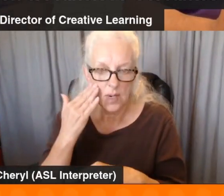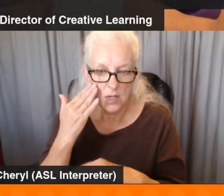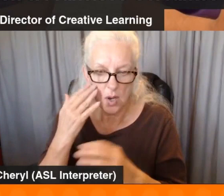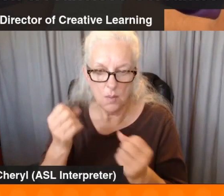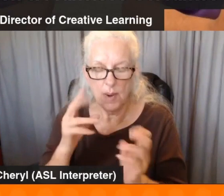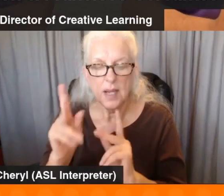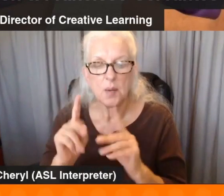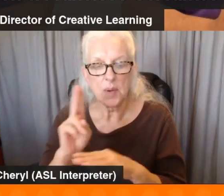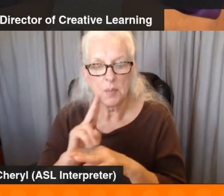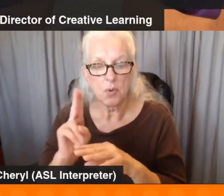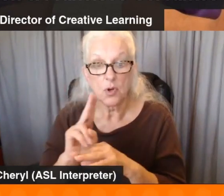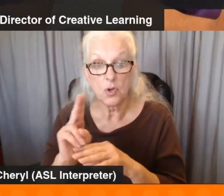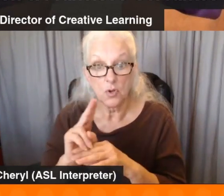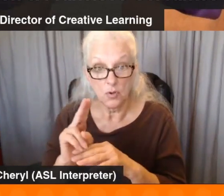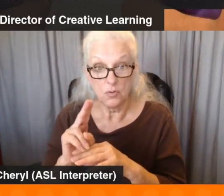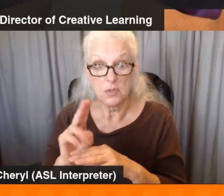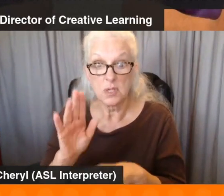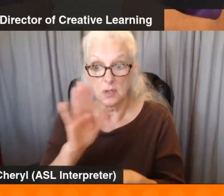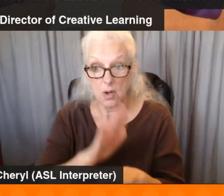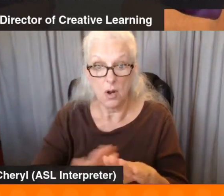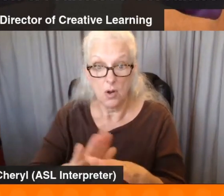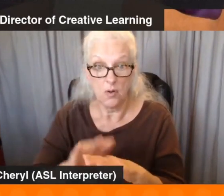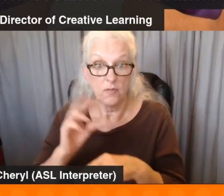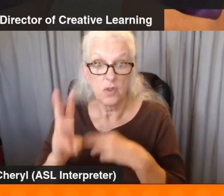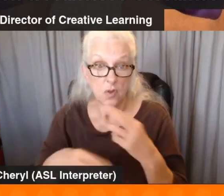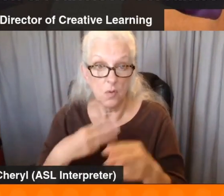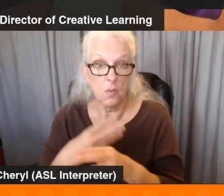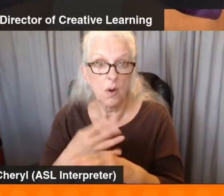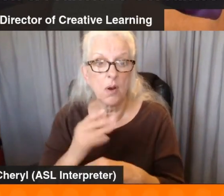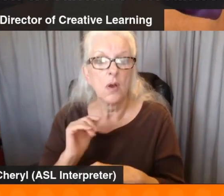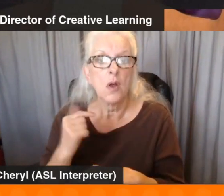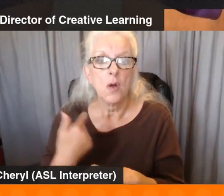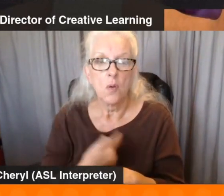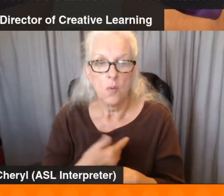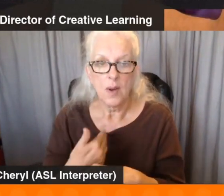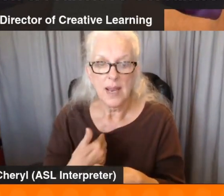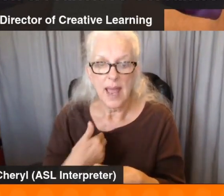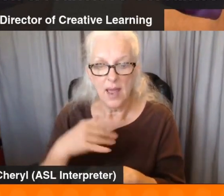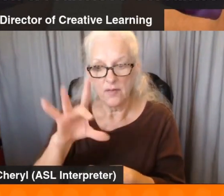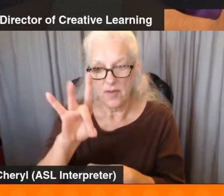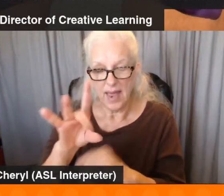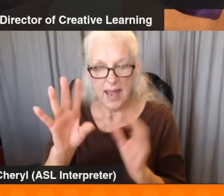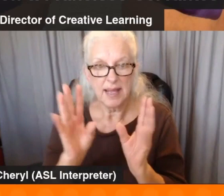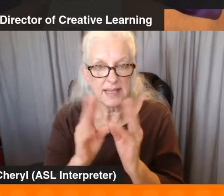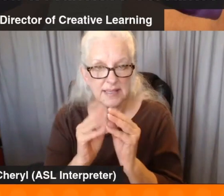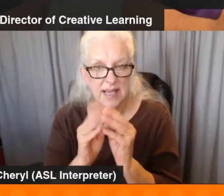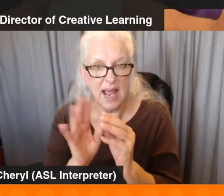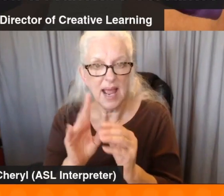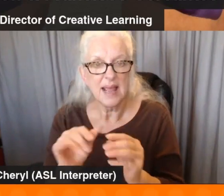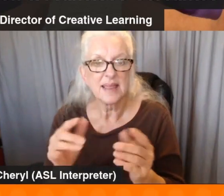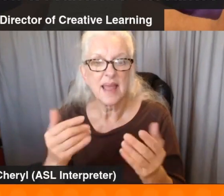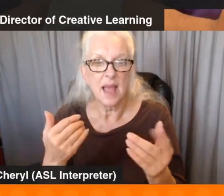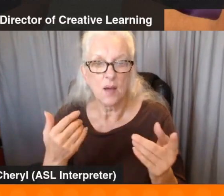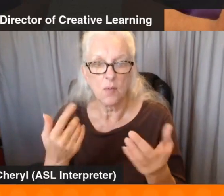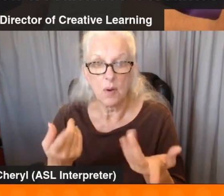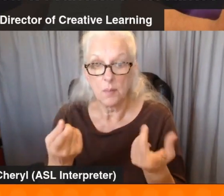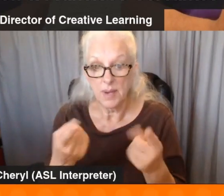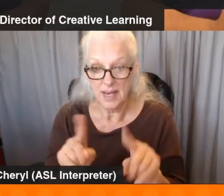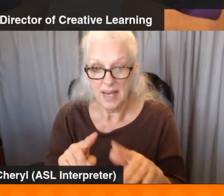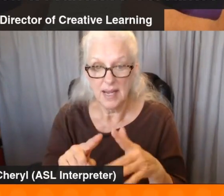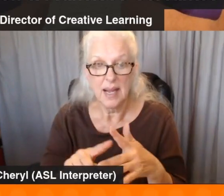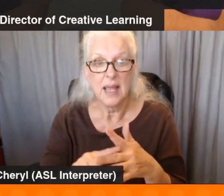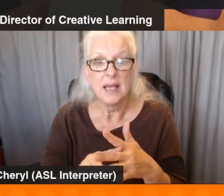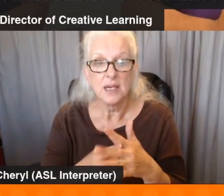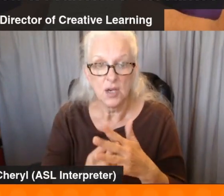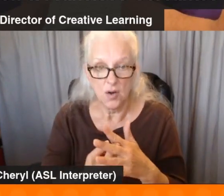use around the world, and more. There are 8 concurrent sessions that are going to begin happening at